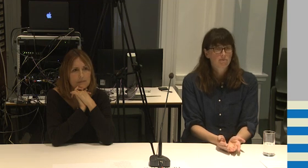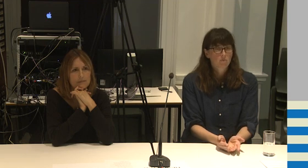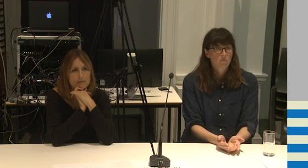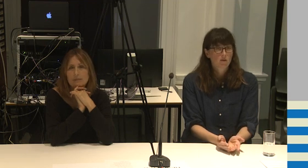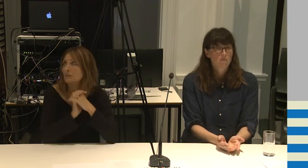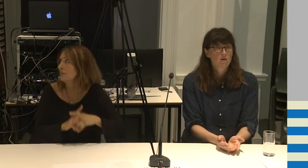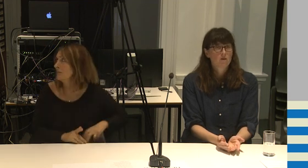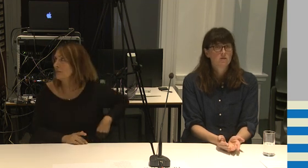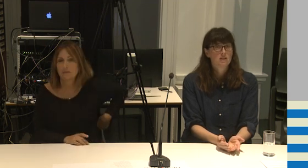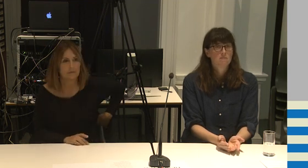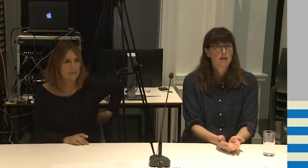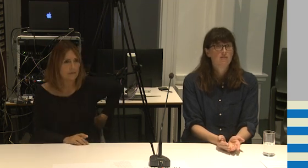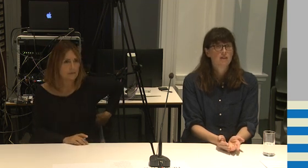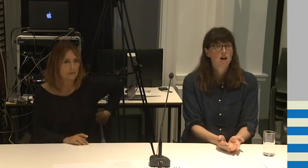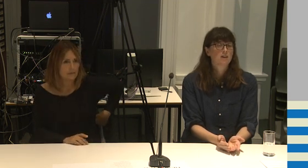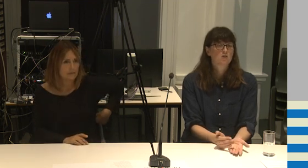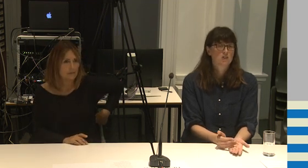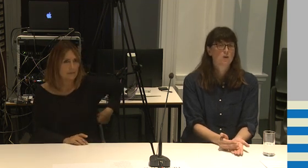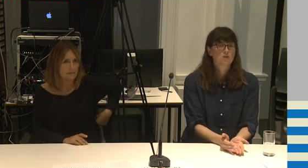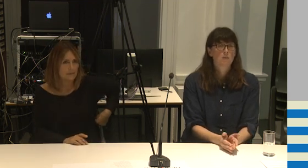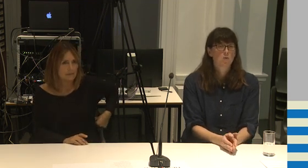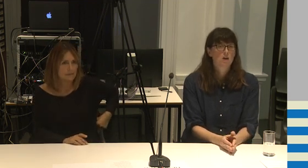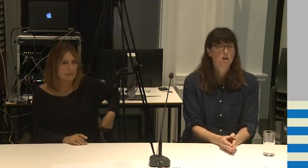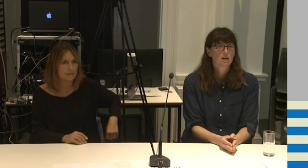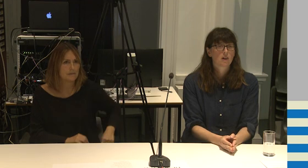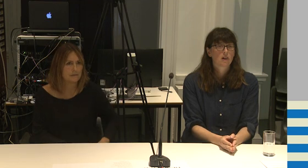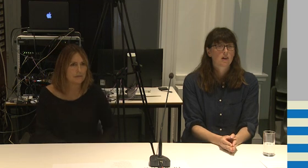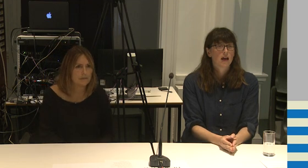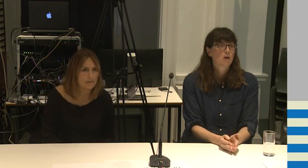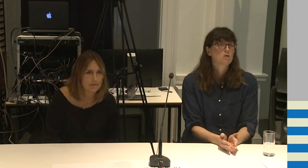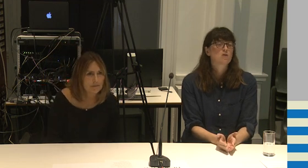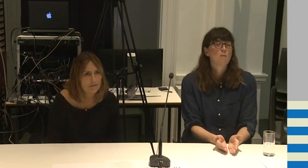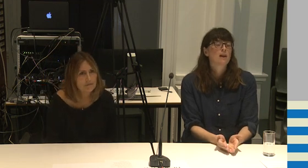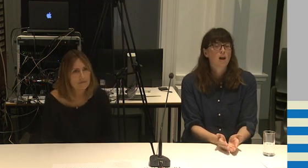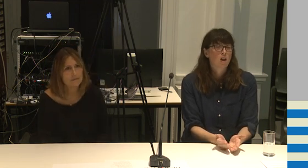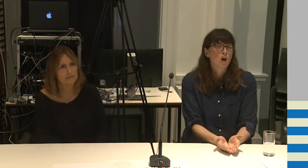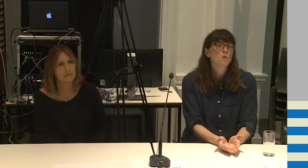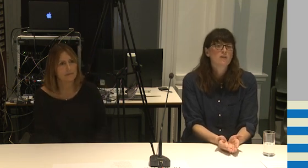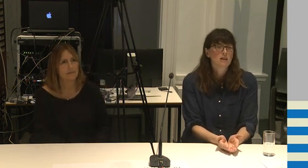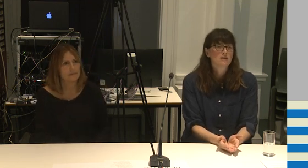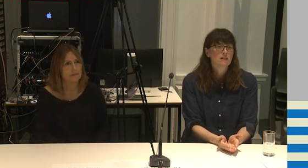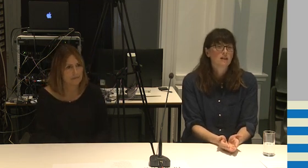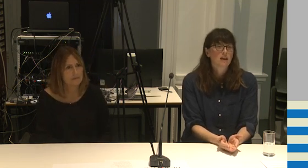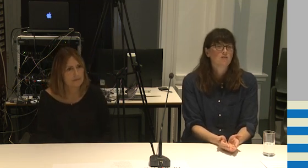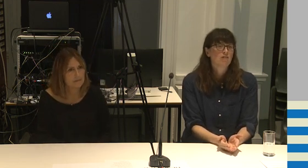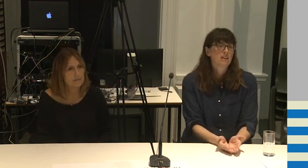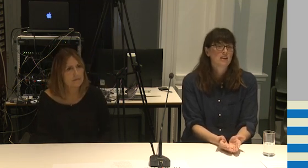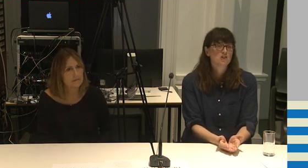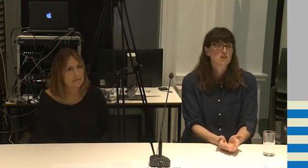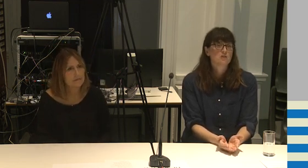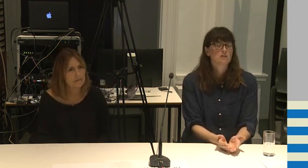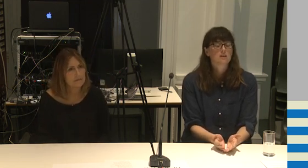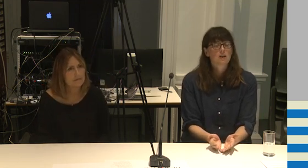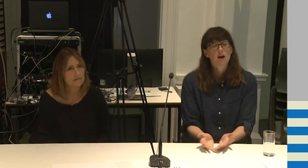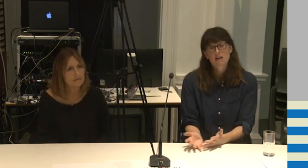great, because it meant that I could just focus on my work and I wasn't on my alone with it. If there are